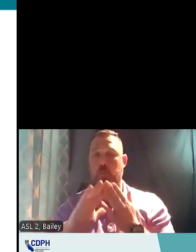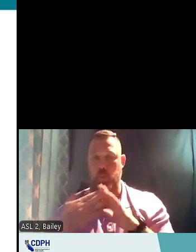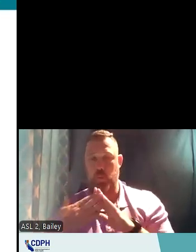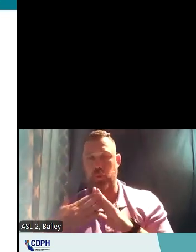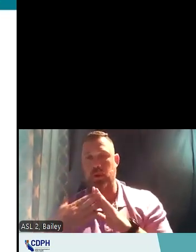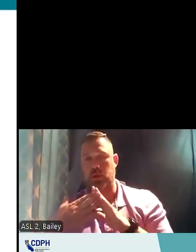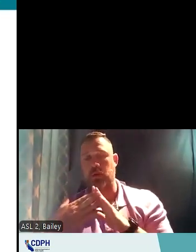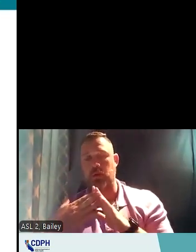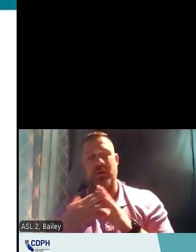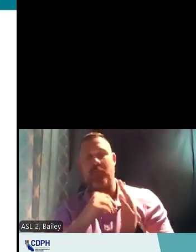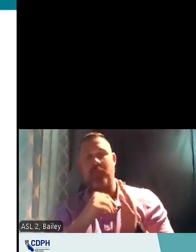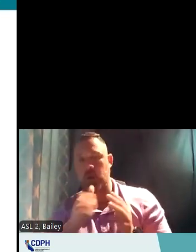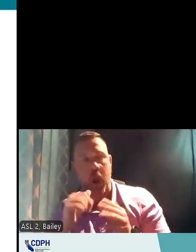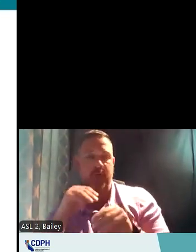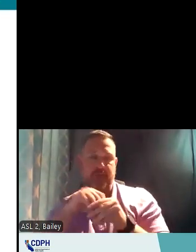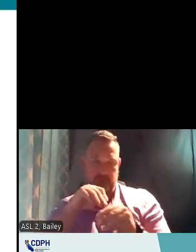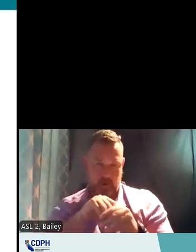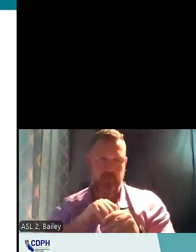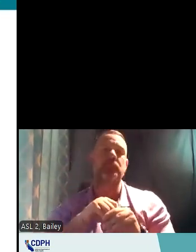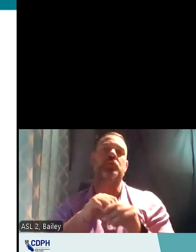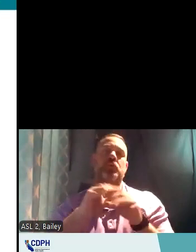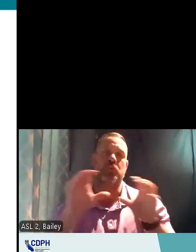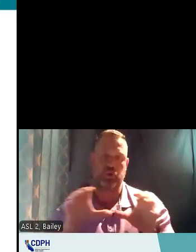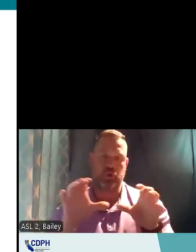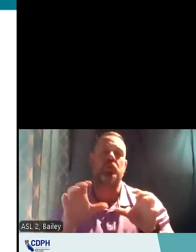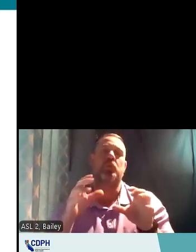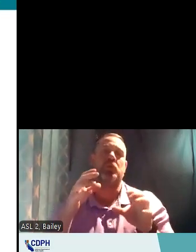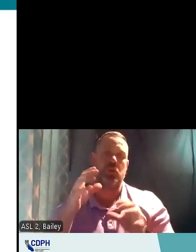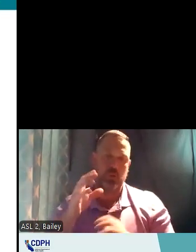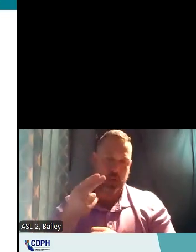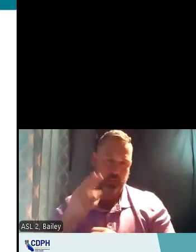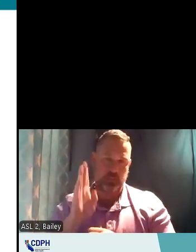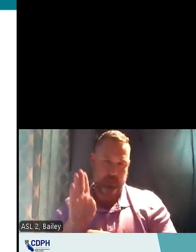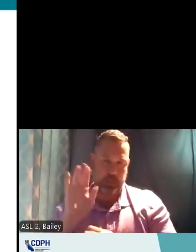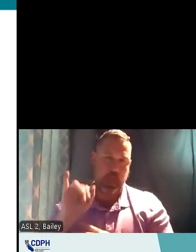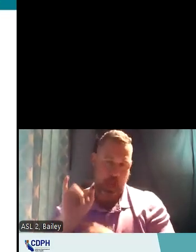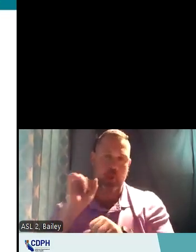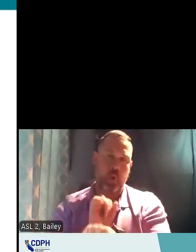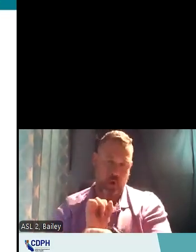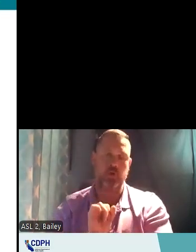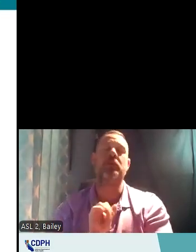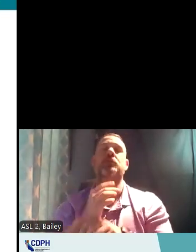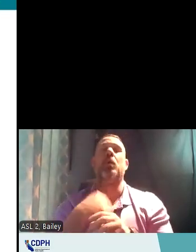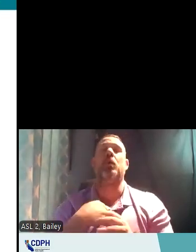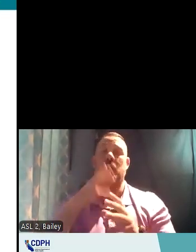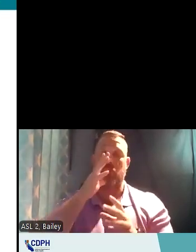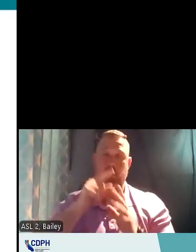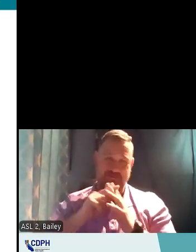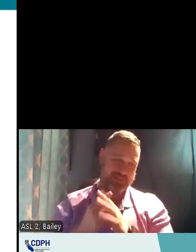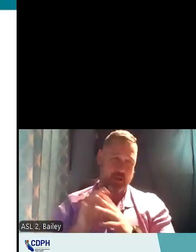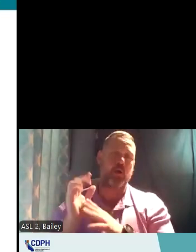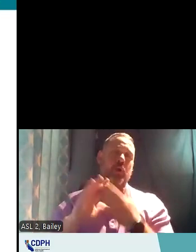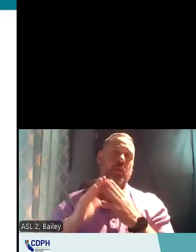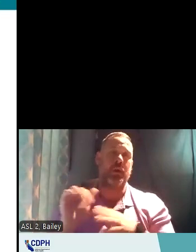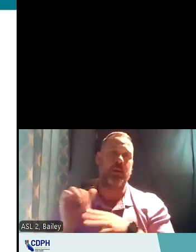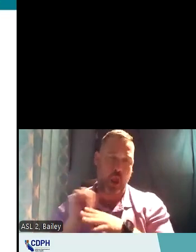not funded to conduct HBI work. We plan to create and engage a community practice